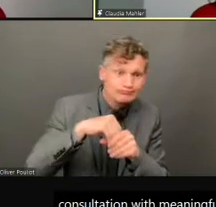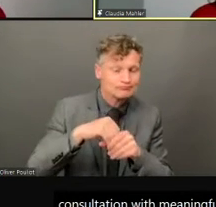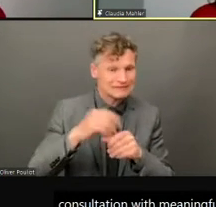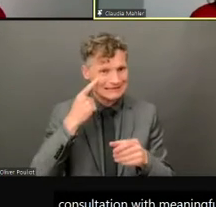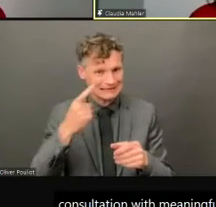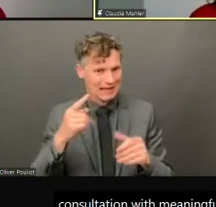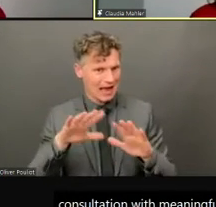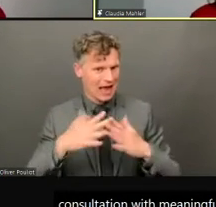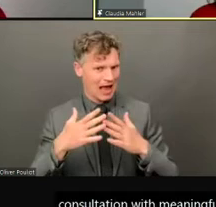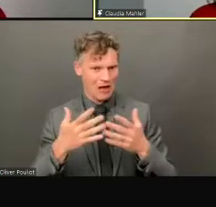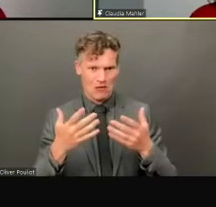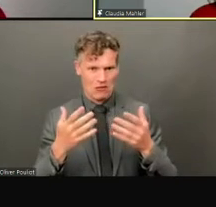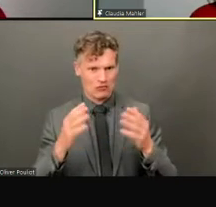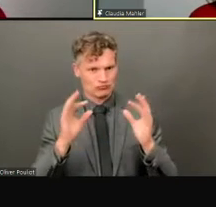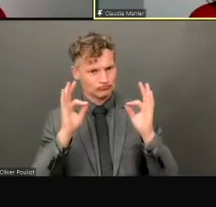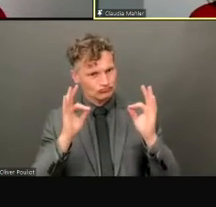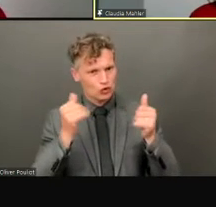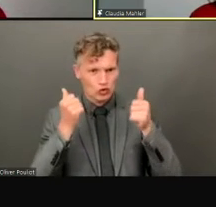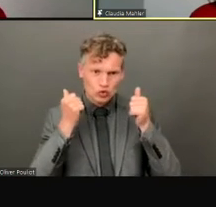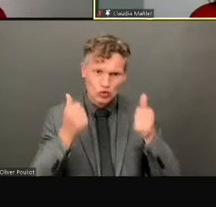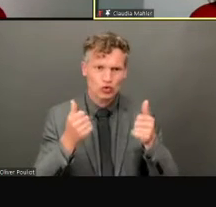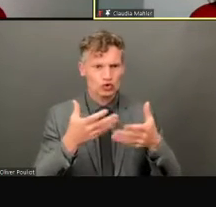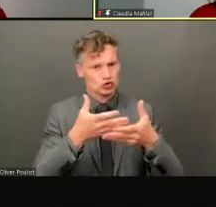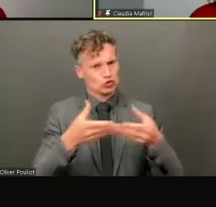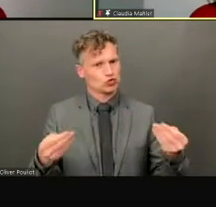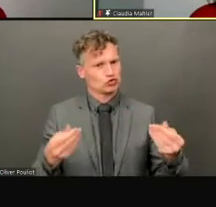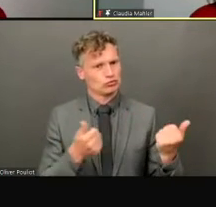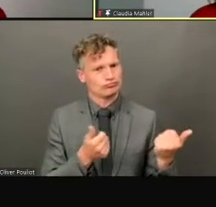this regard. Thank you.